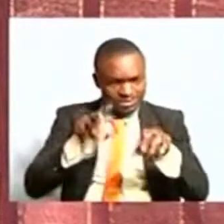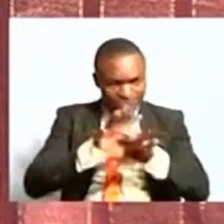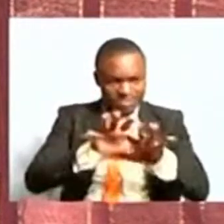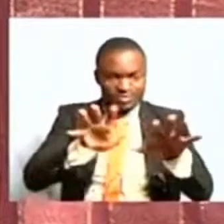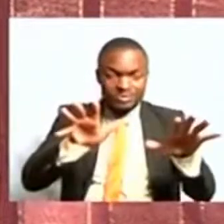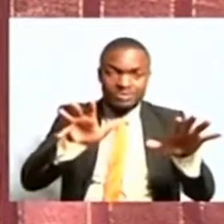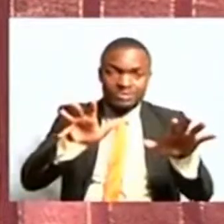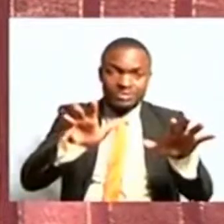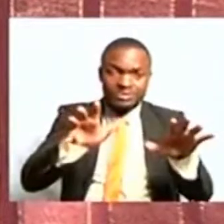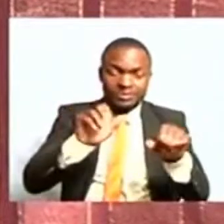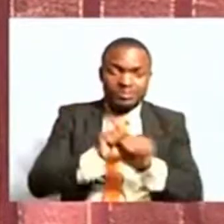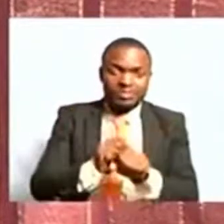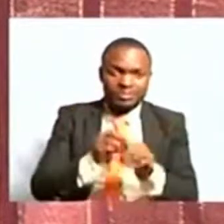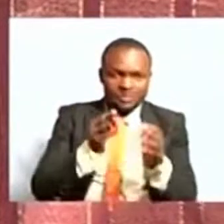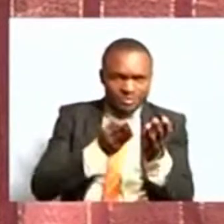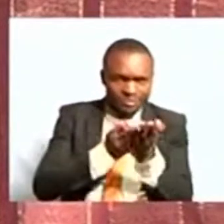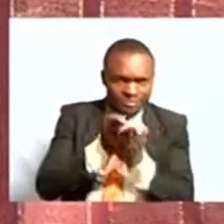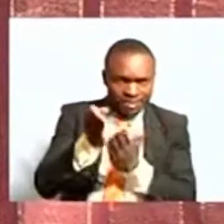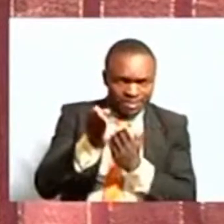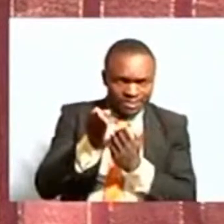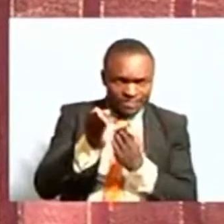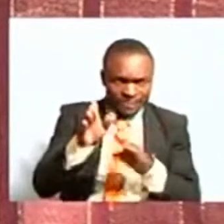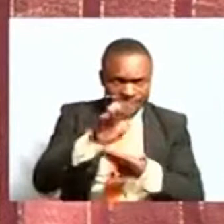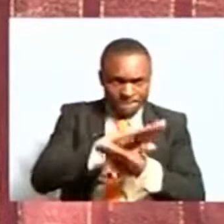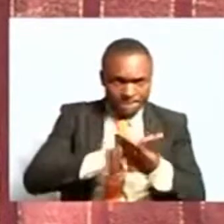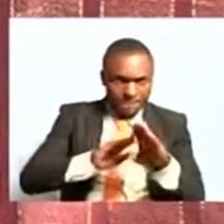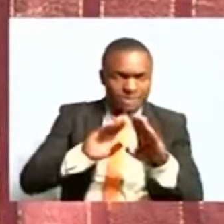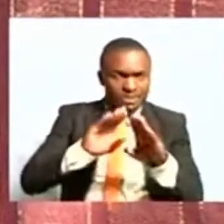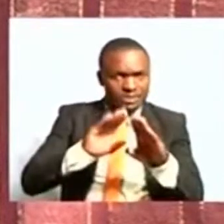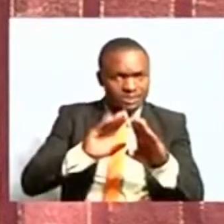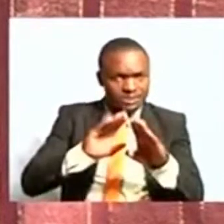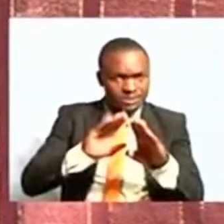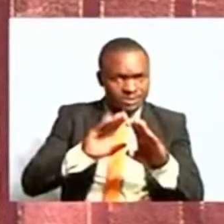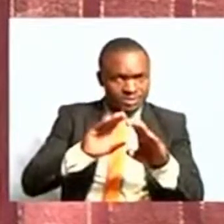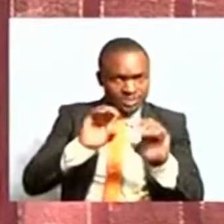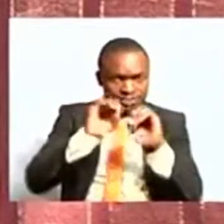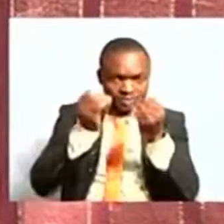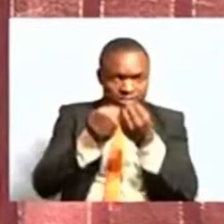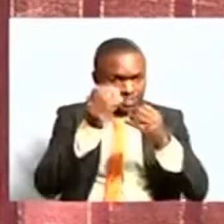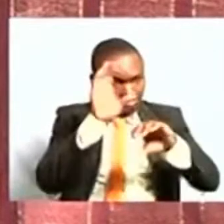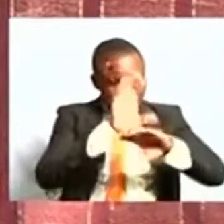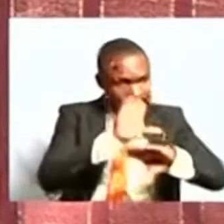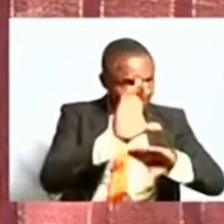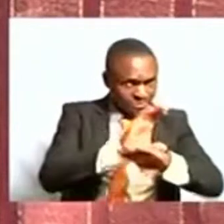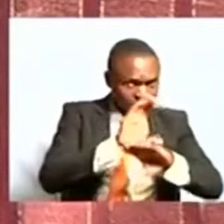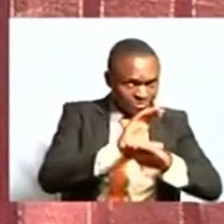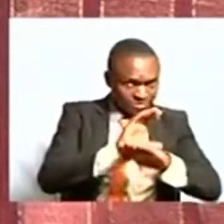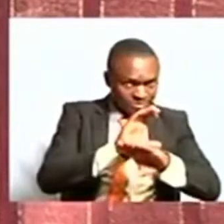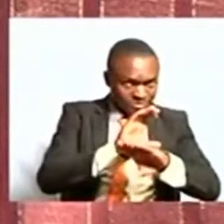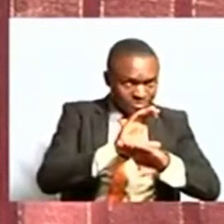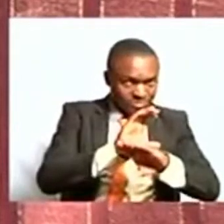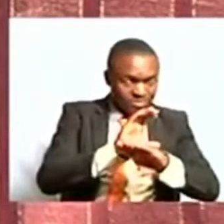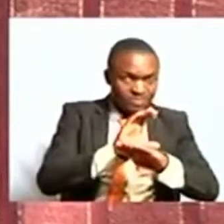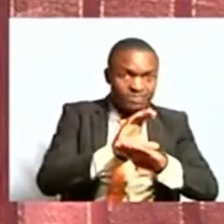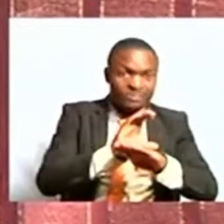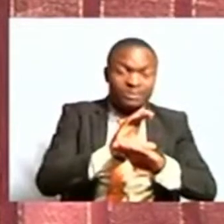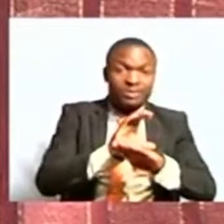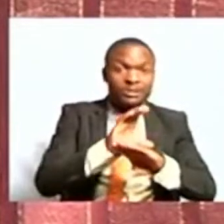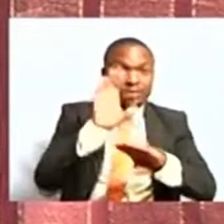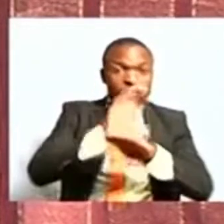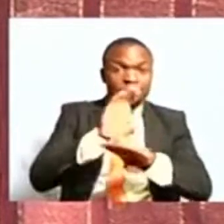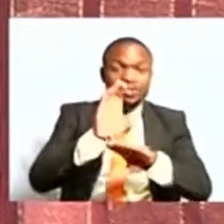with the faith-based organizations. These are the churches. So we've actually engaged the church mother